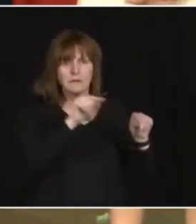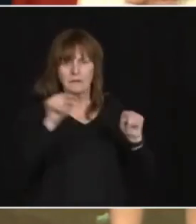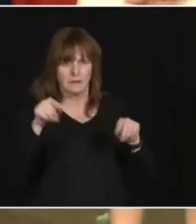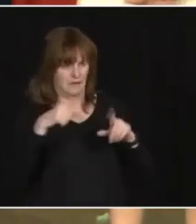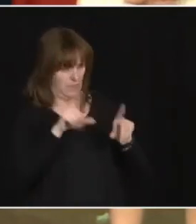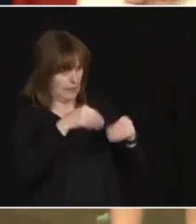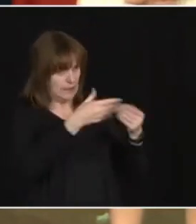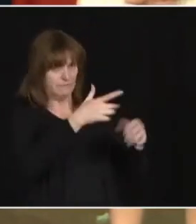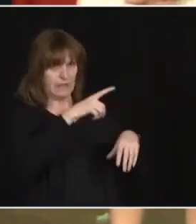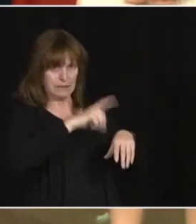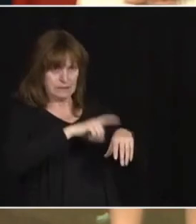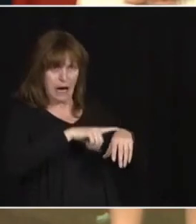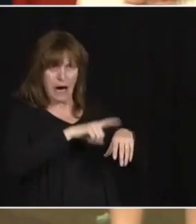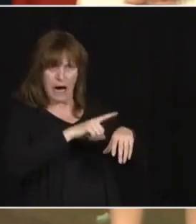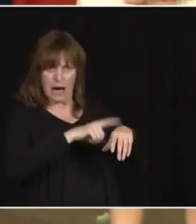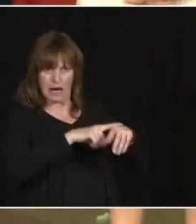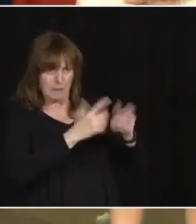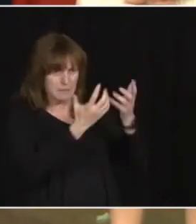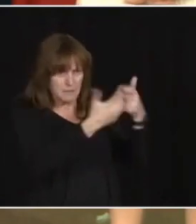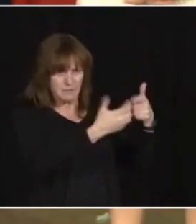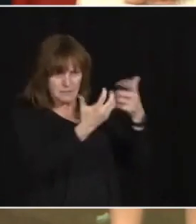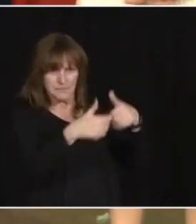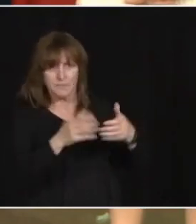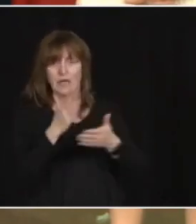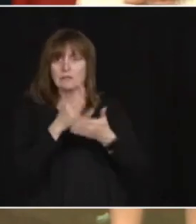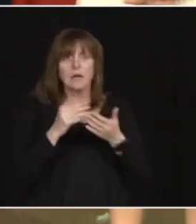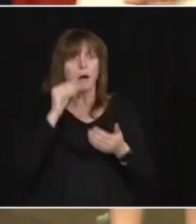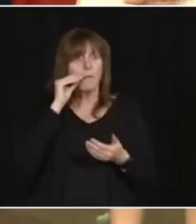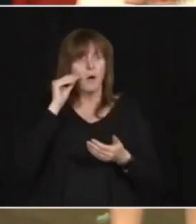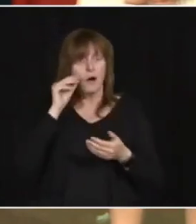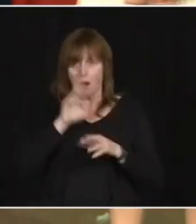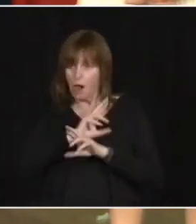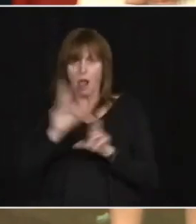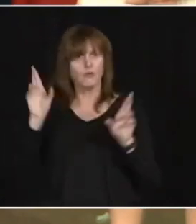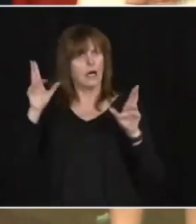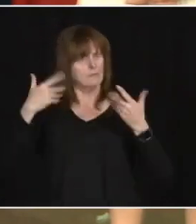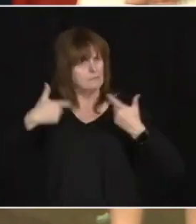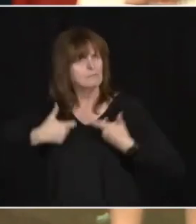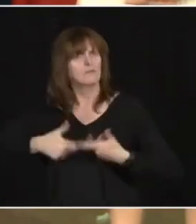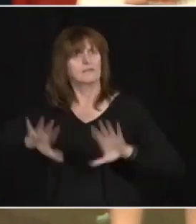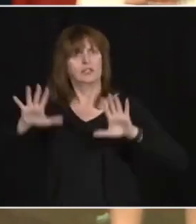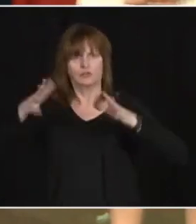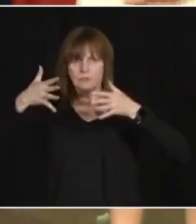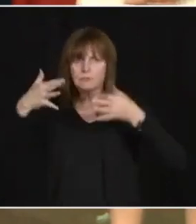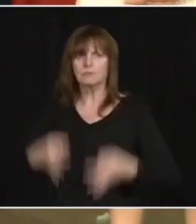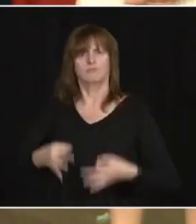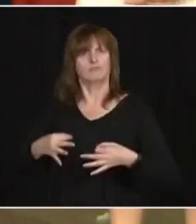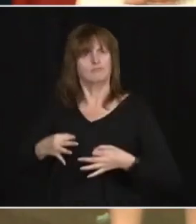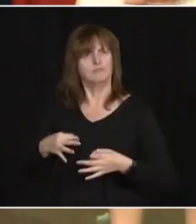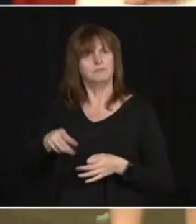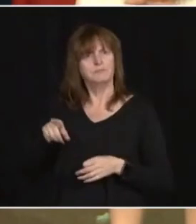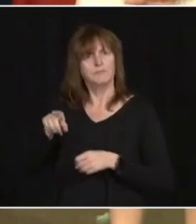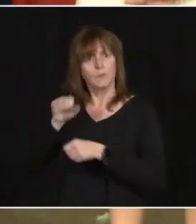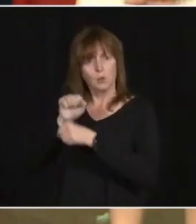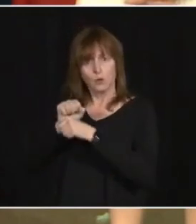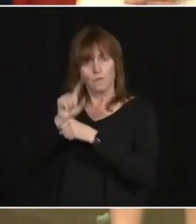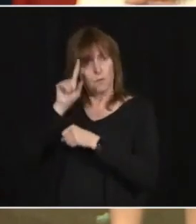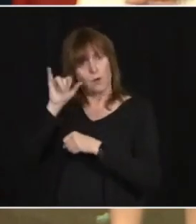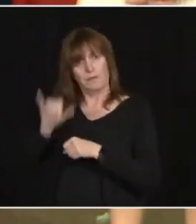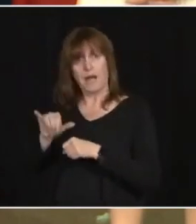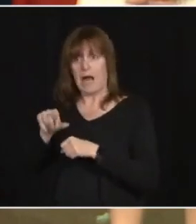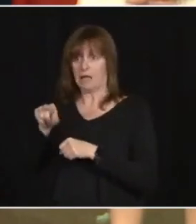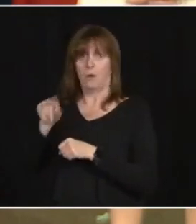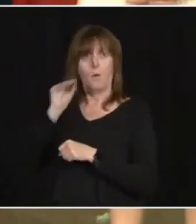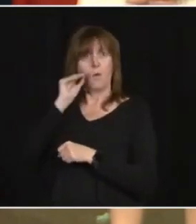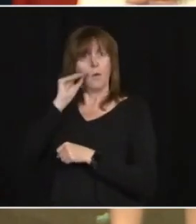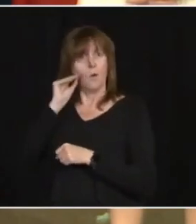had already had this in place, where they were having their employees only work for them. But we recognize that there